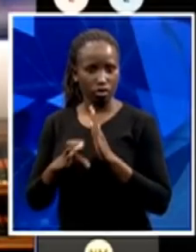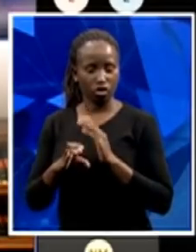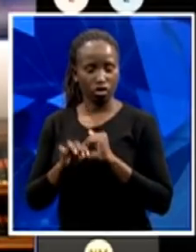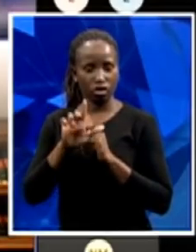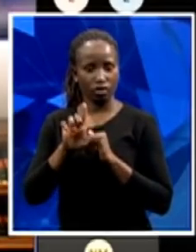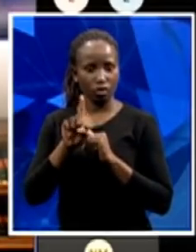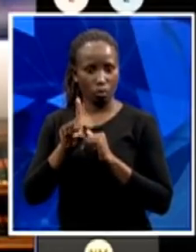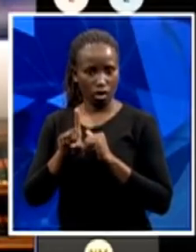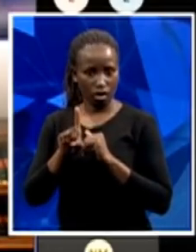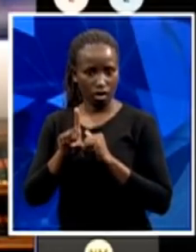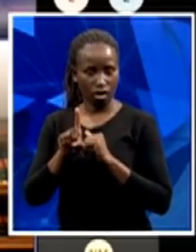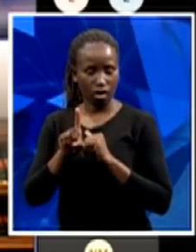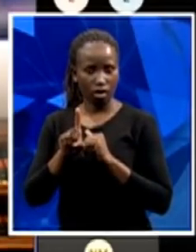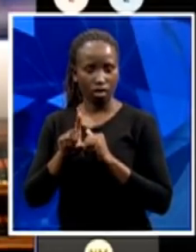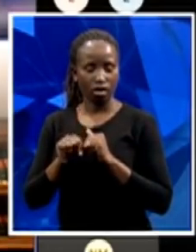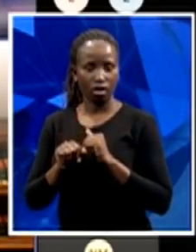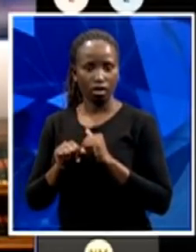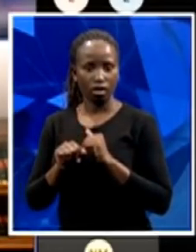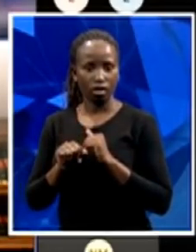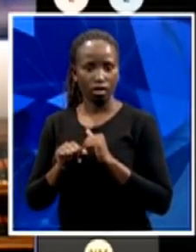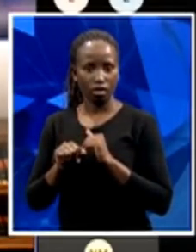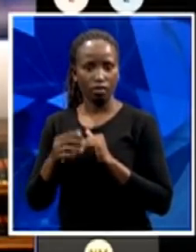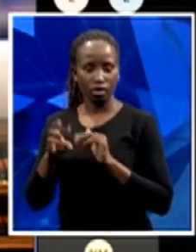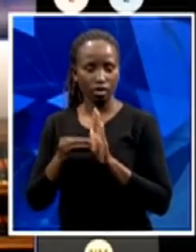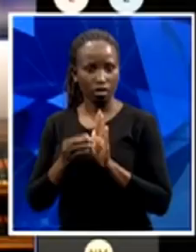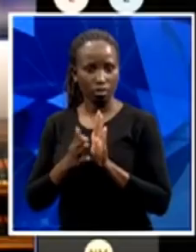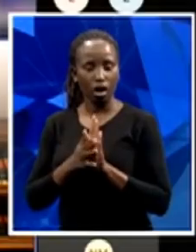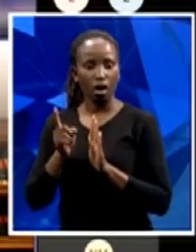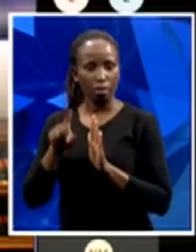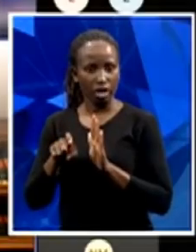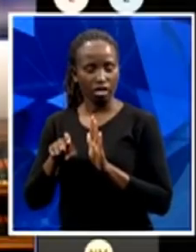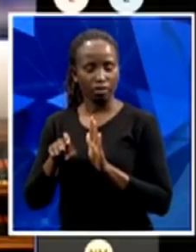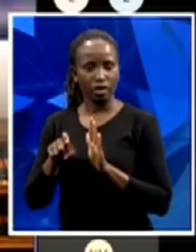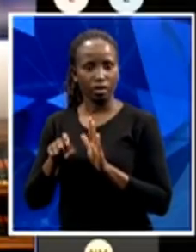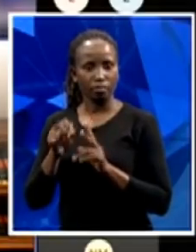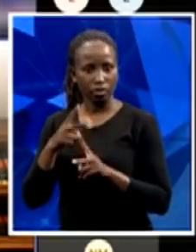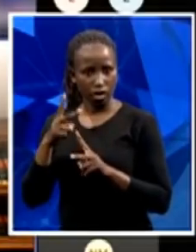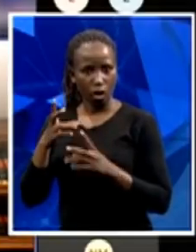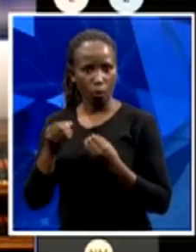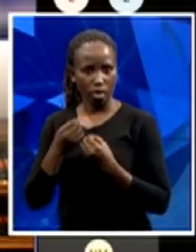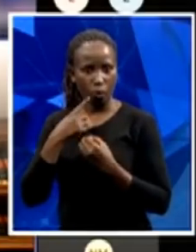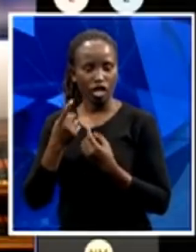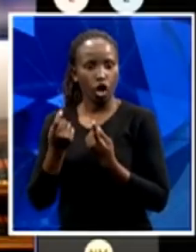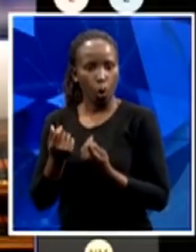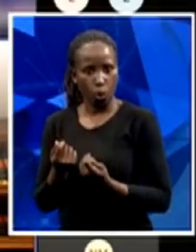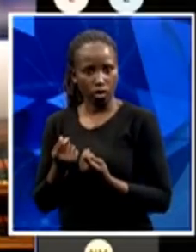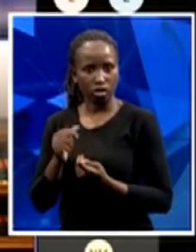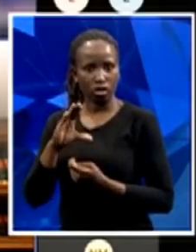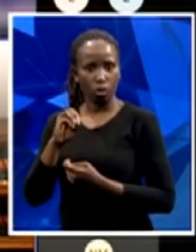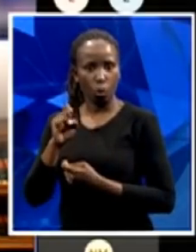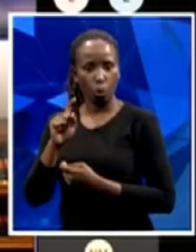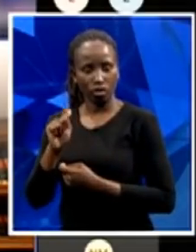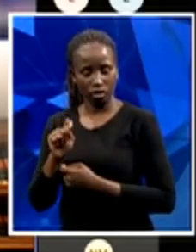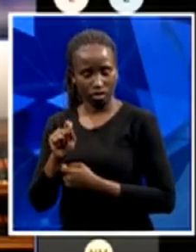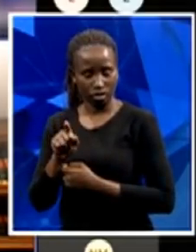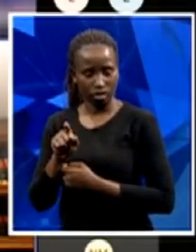dismissed with cost. And that brings me then to the main application for intervention. I've already dealt with the facts,